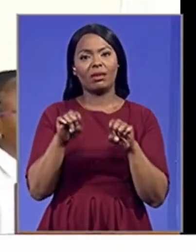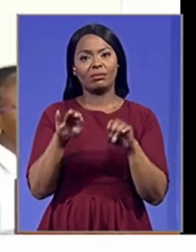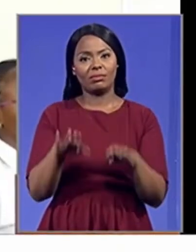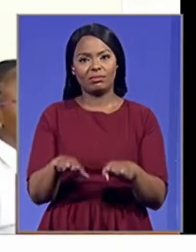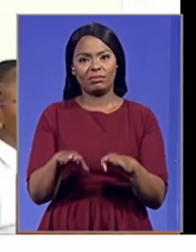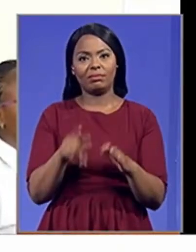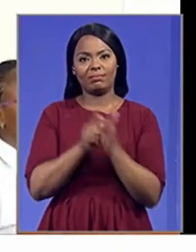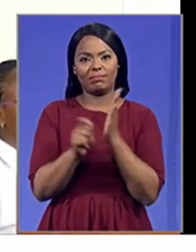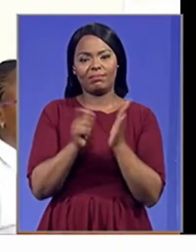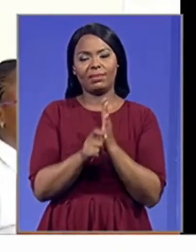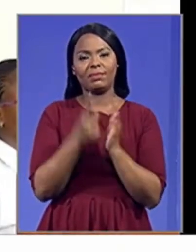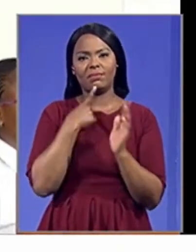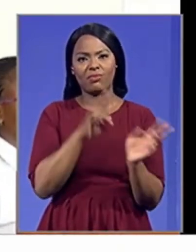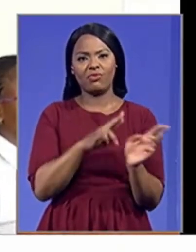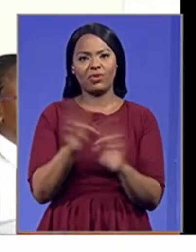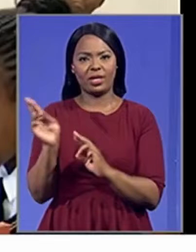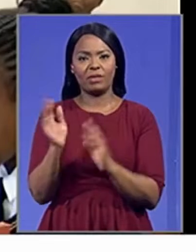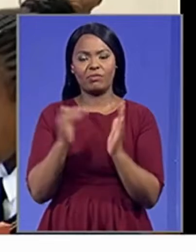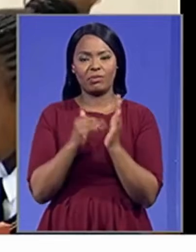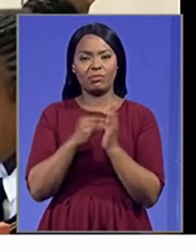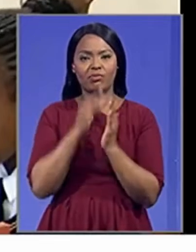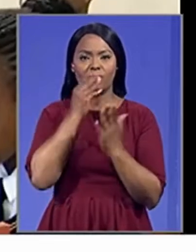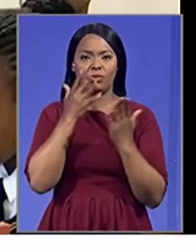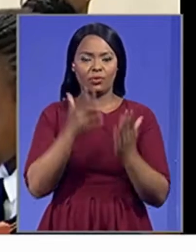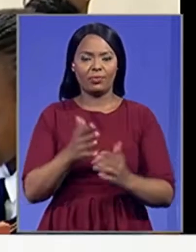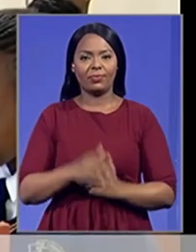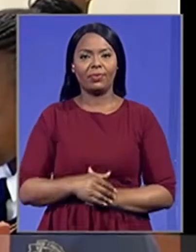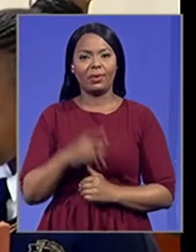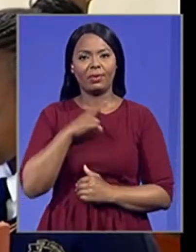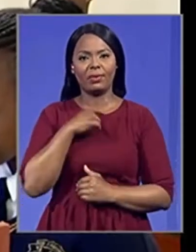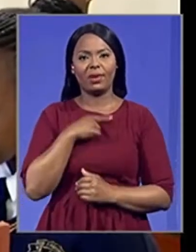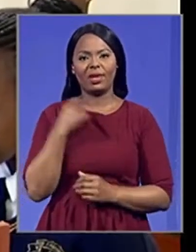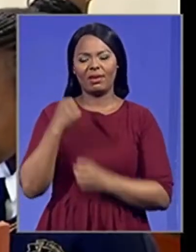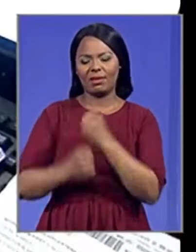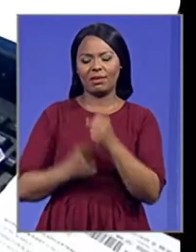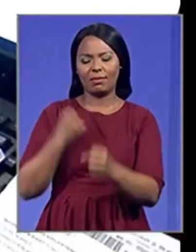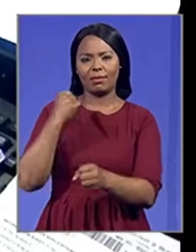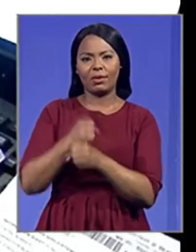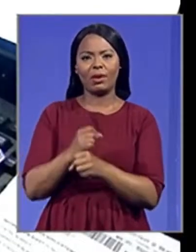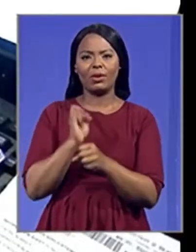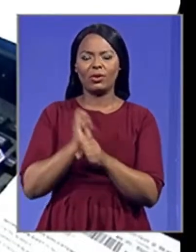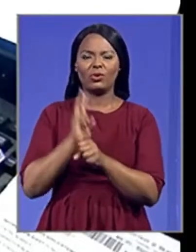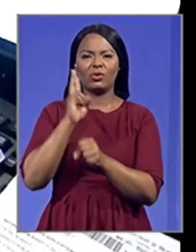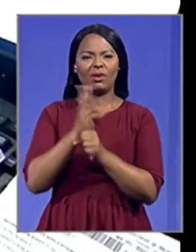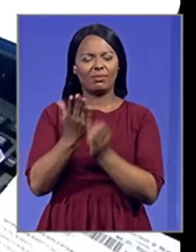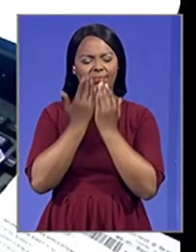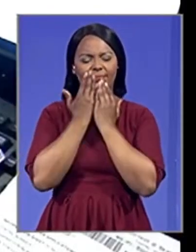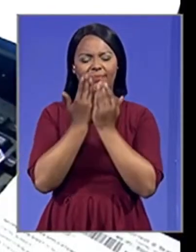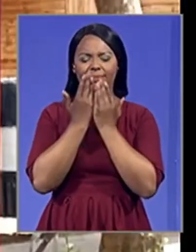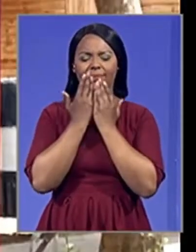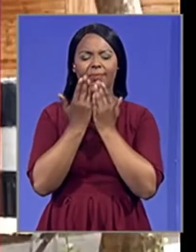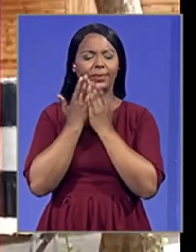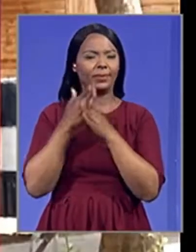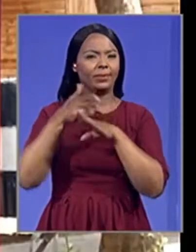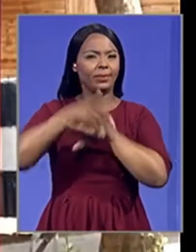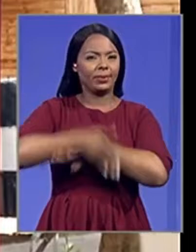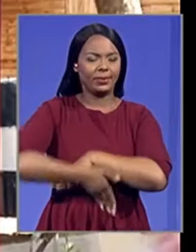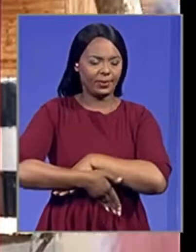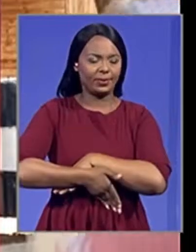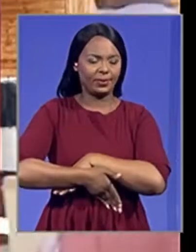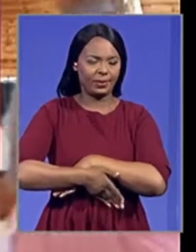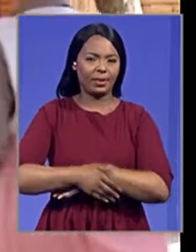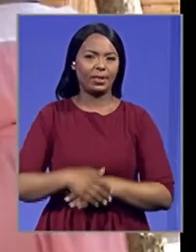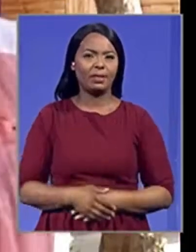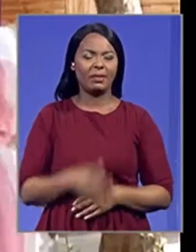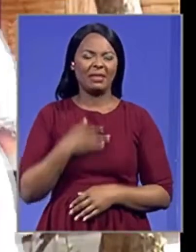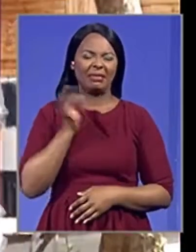ikemišeditše go ka ngwala ditlhatlhobo. Se ke ka morago ga leeto la mengwaga e 12 ba le dikolong ba hlahlwa. Ne ke tshwile haholo